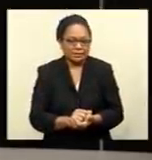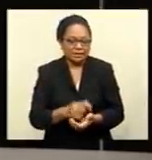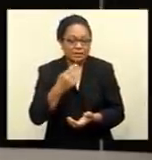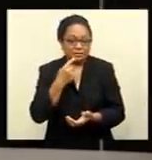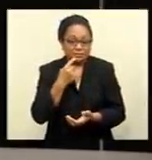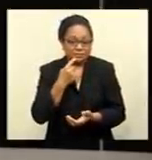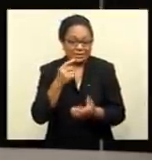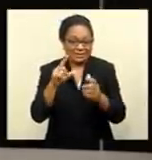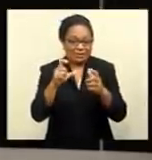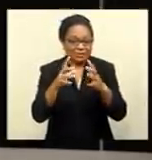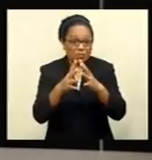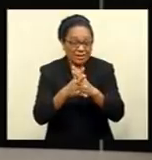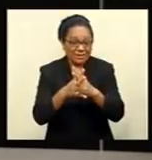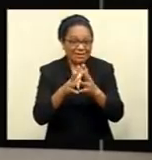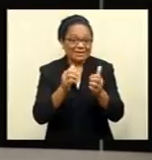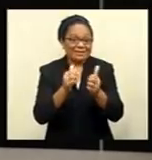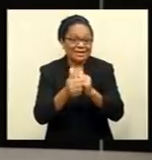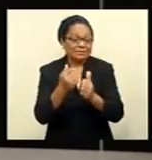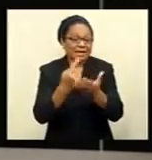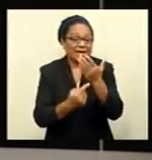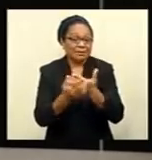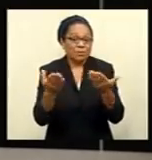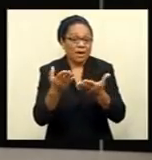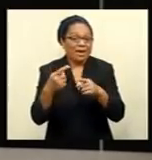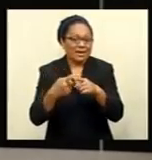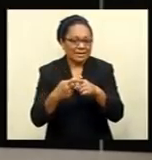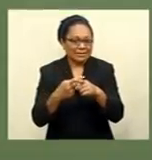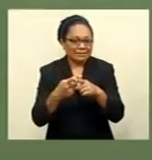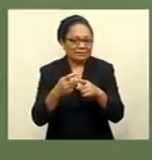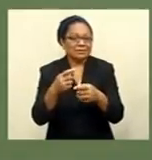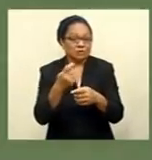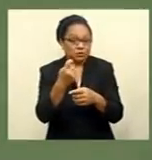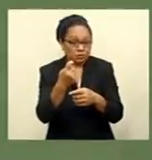Commonwealth Games will be held in England in less than a year.